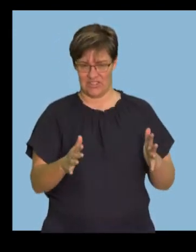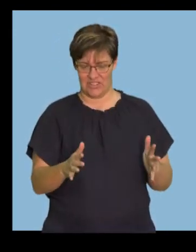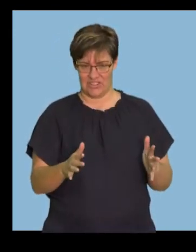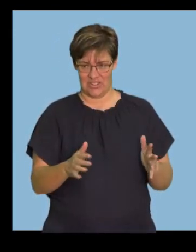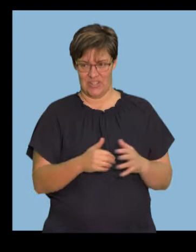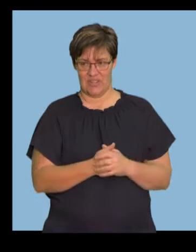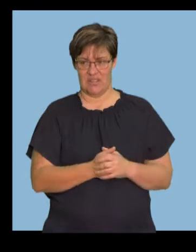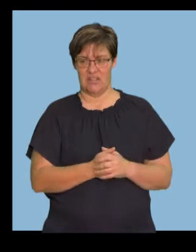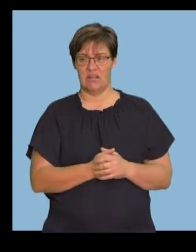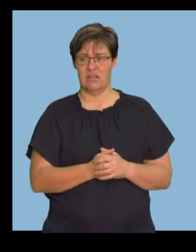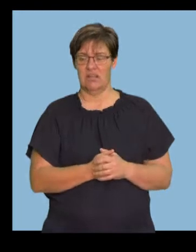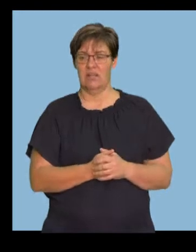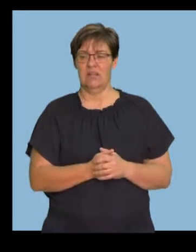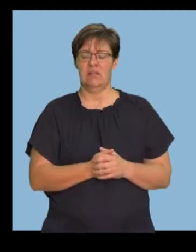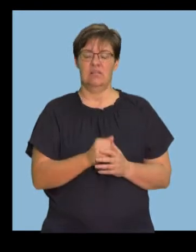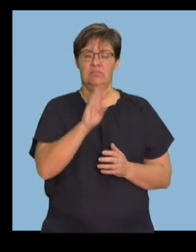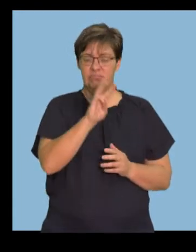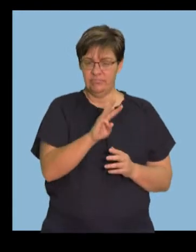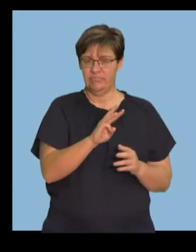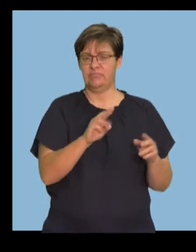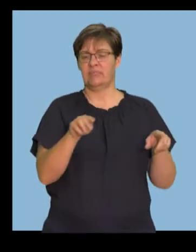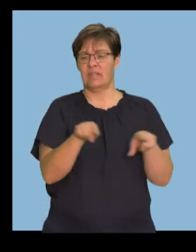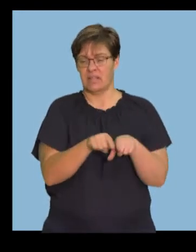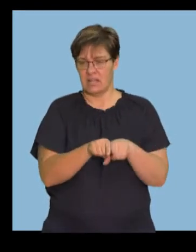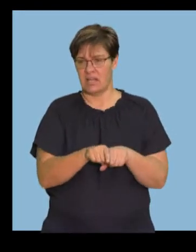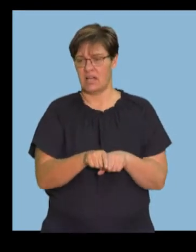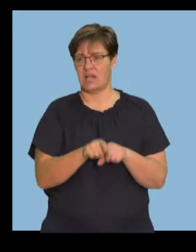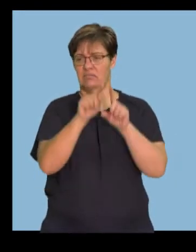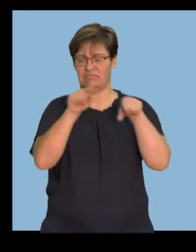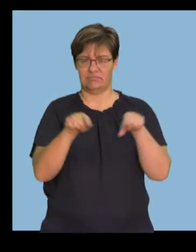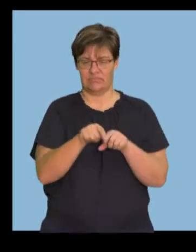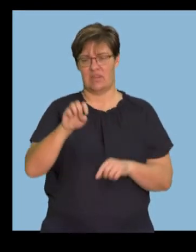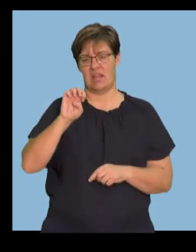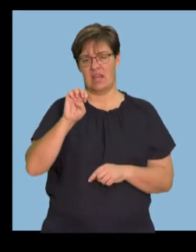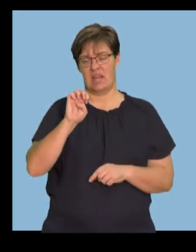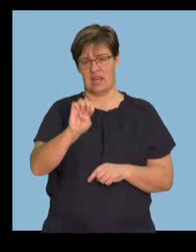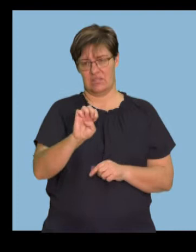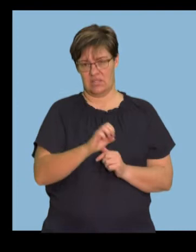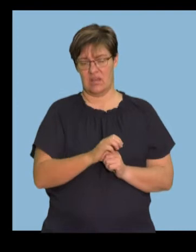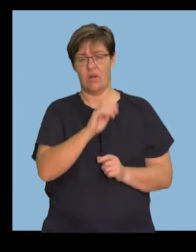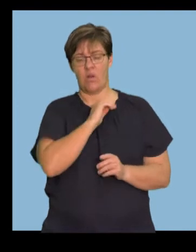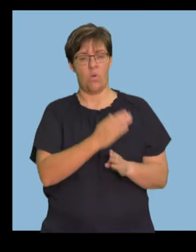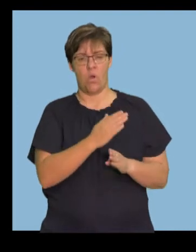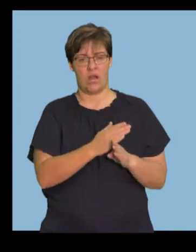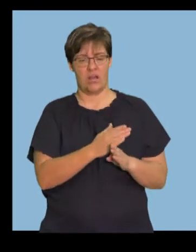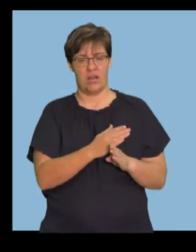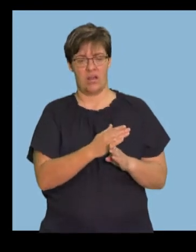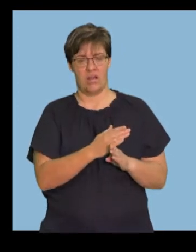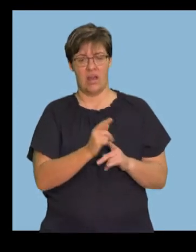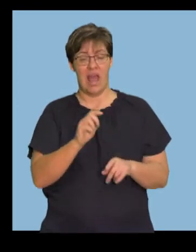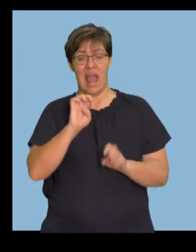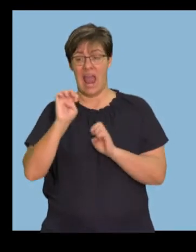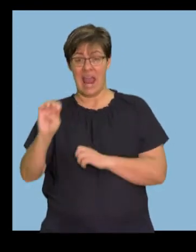a change in energy. So work is energy, energy is work, because the work of the light bulb cannot be